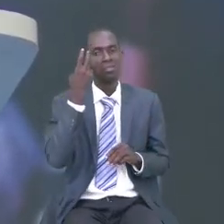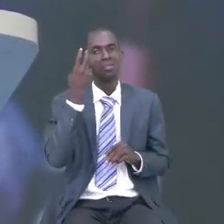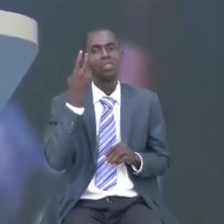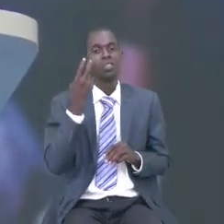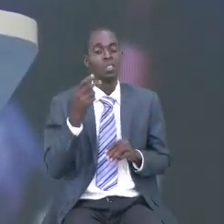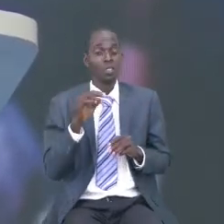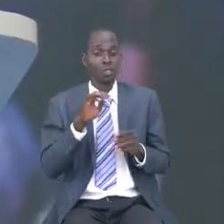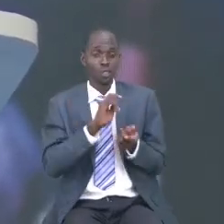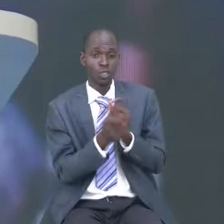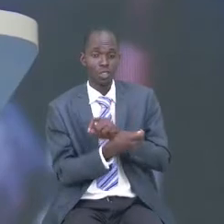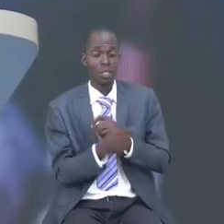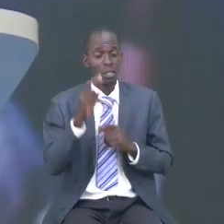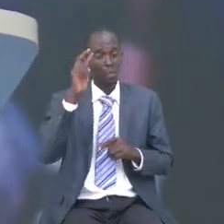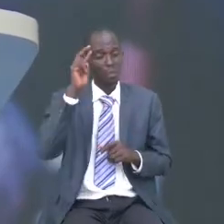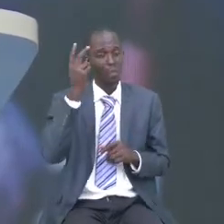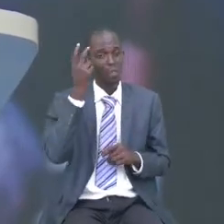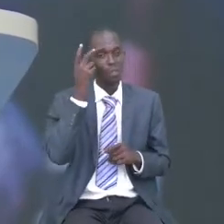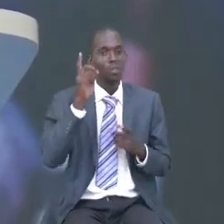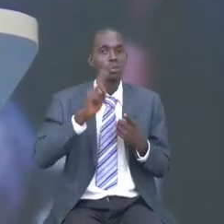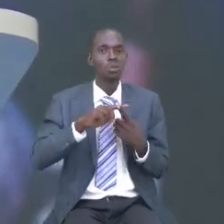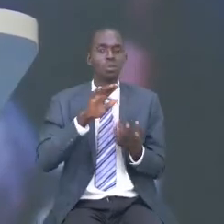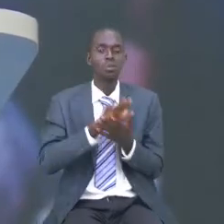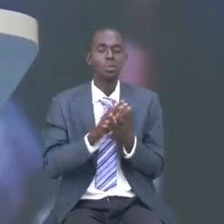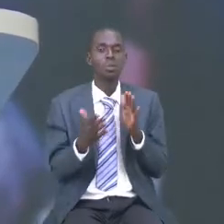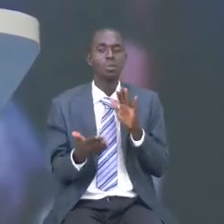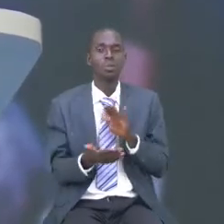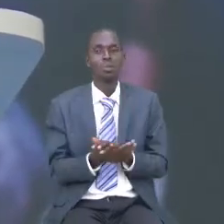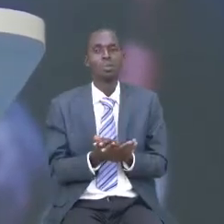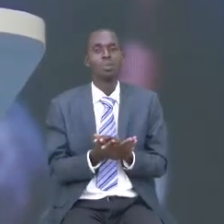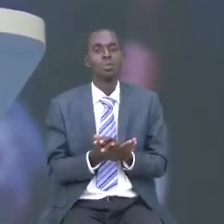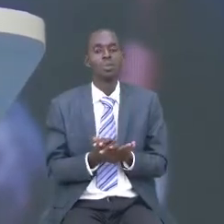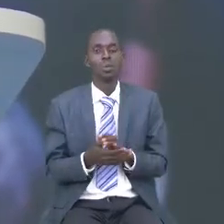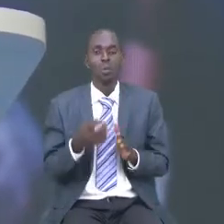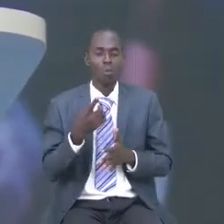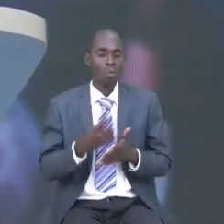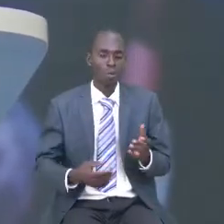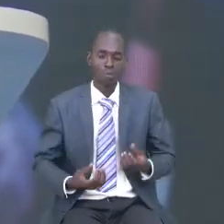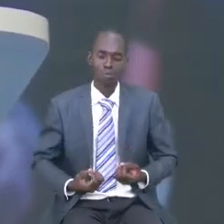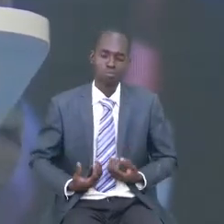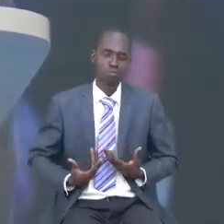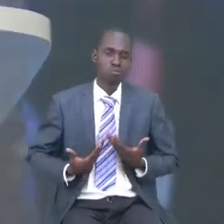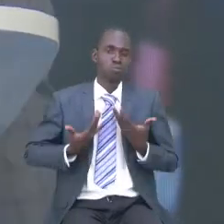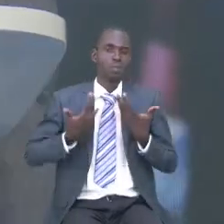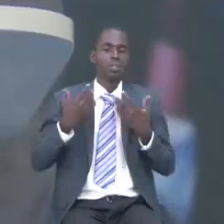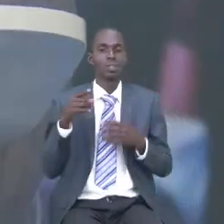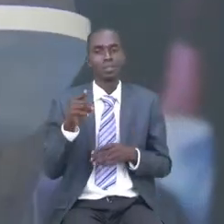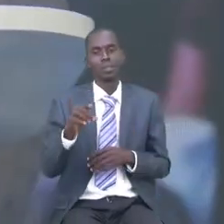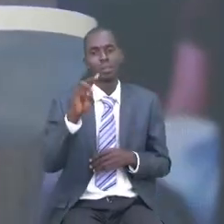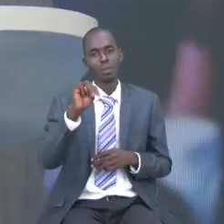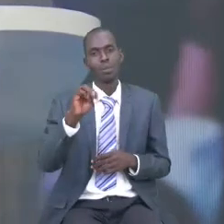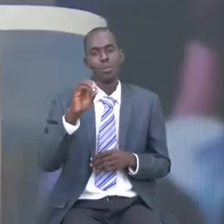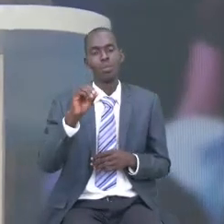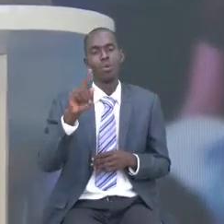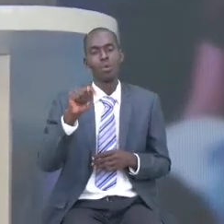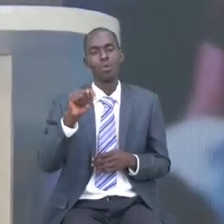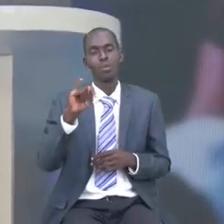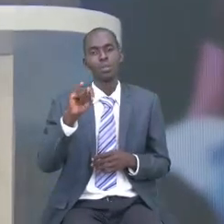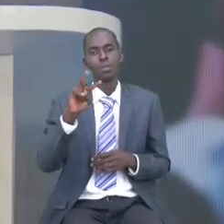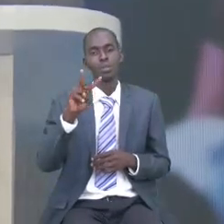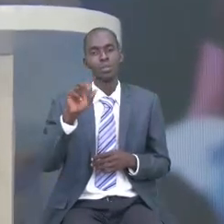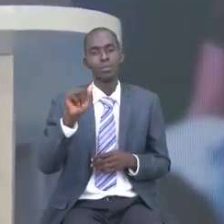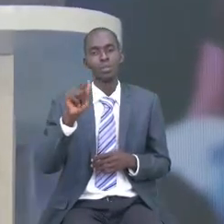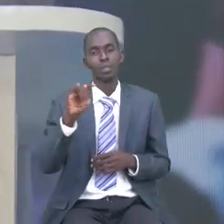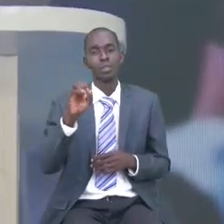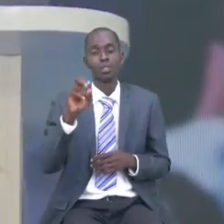turned that to become his motivation. Motivation. You know, in life, we need to be